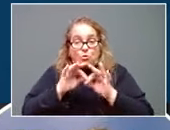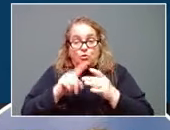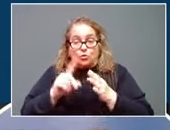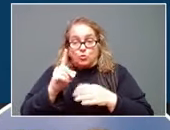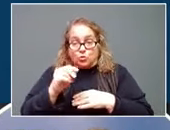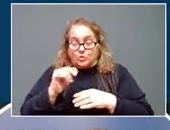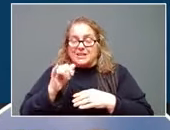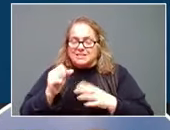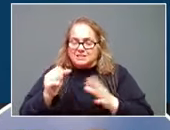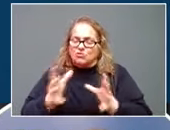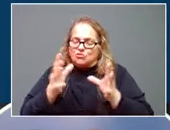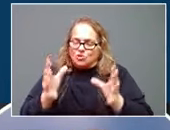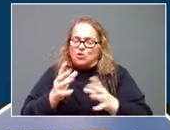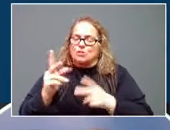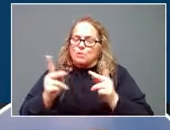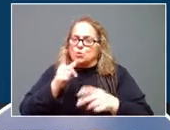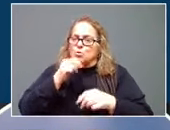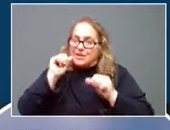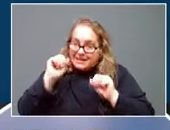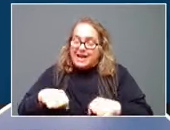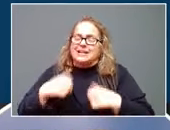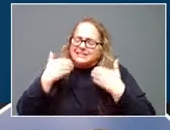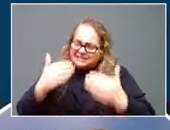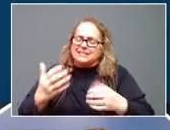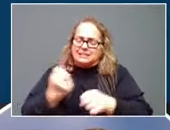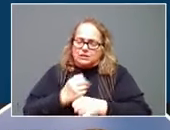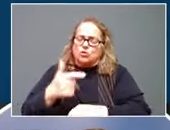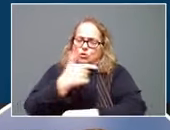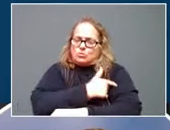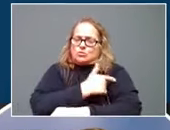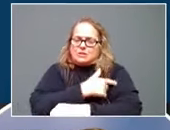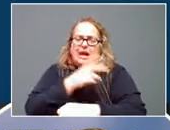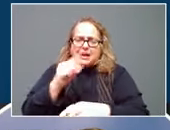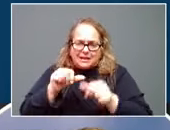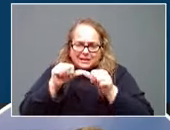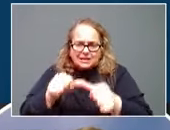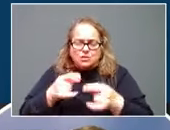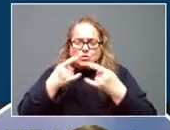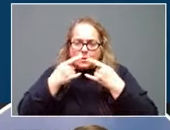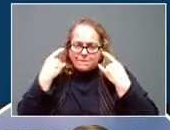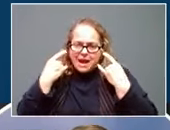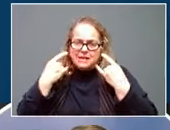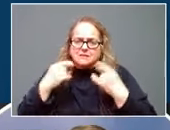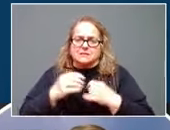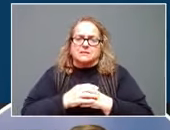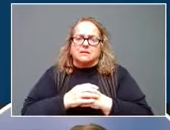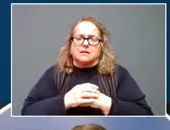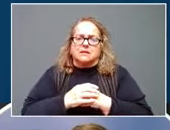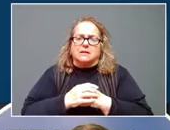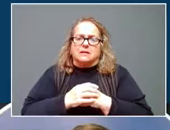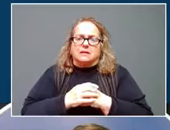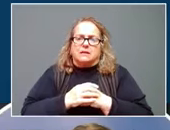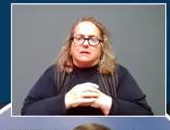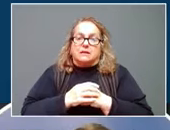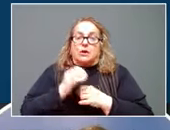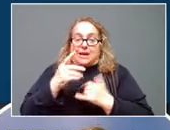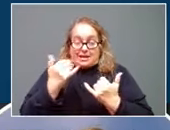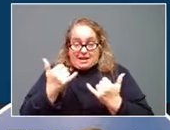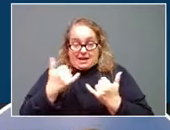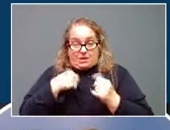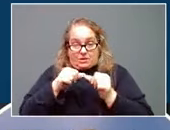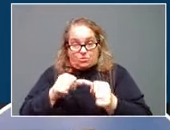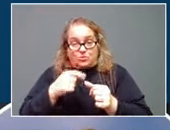vaccines and their booster. And we must continue to mask up indoors. It gives a quick lead in to say, please get your